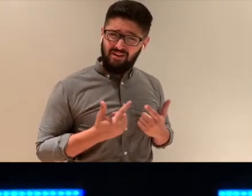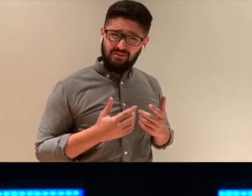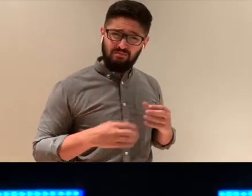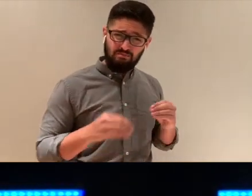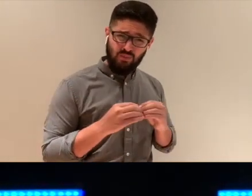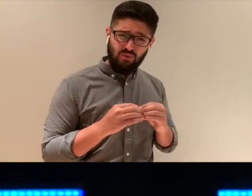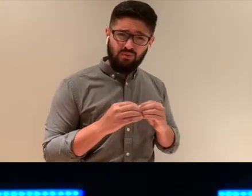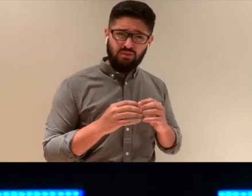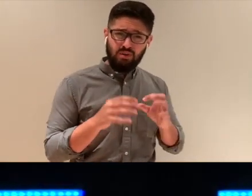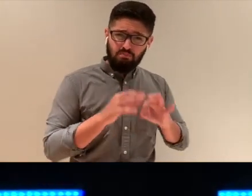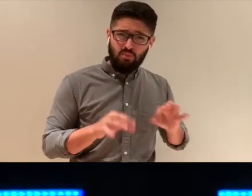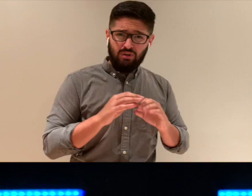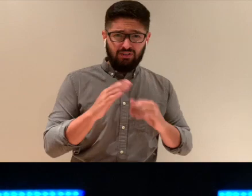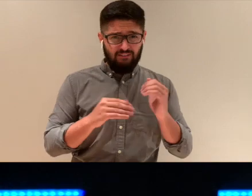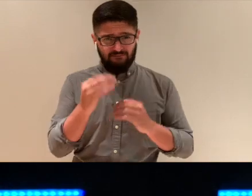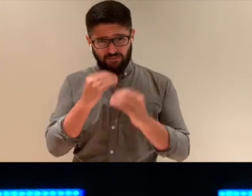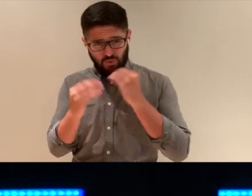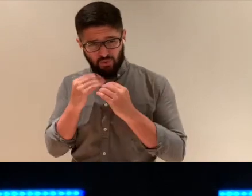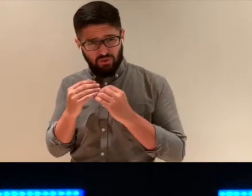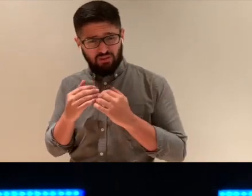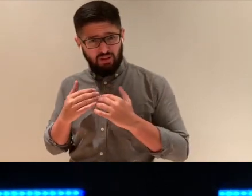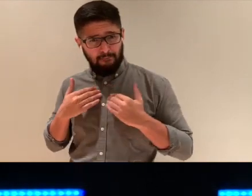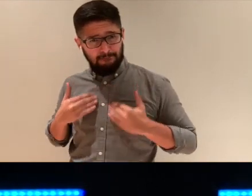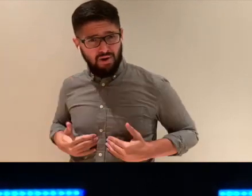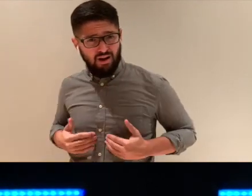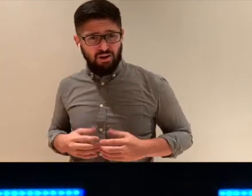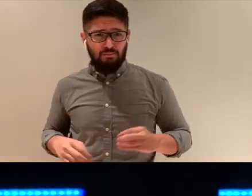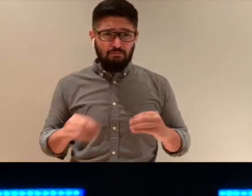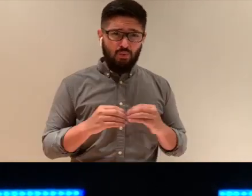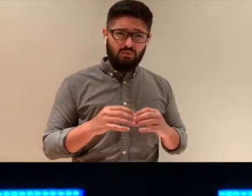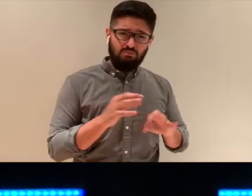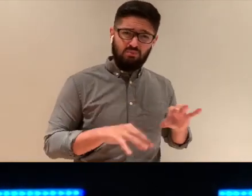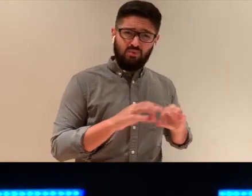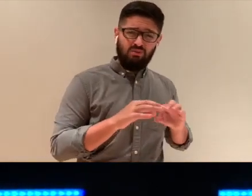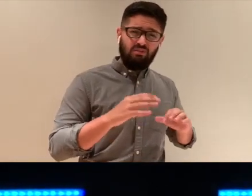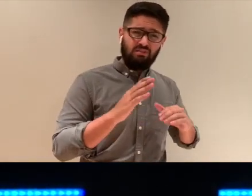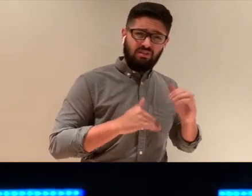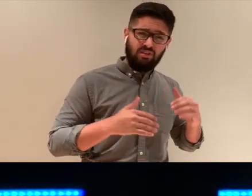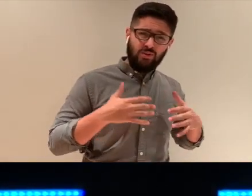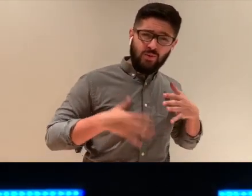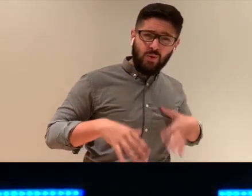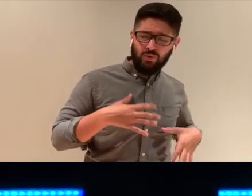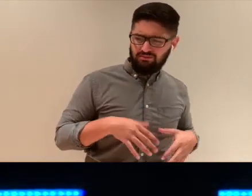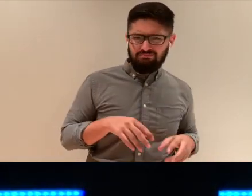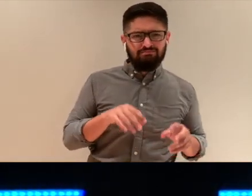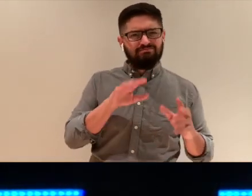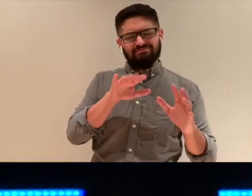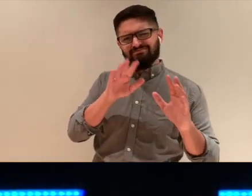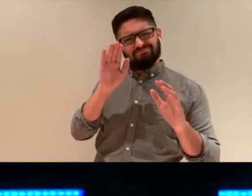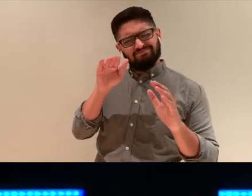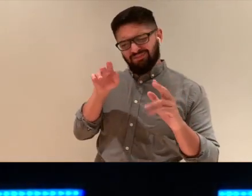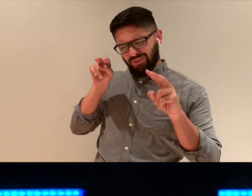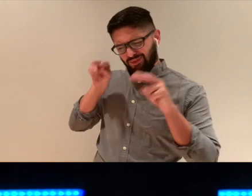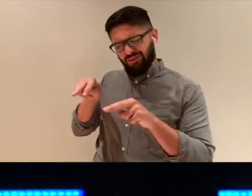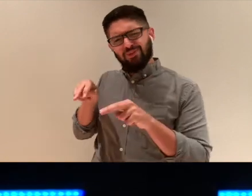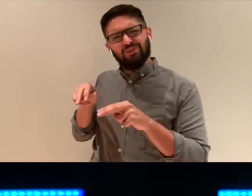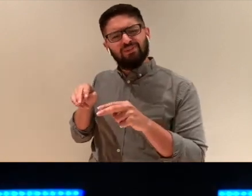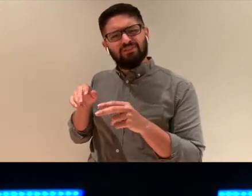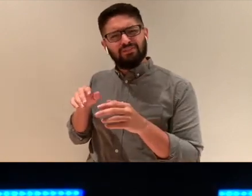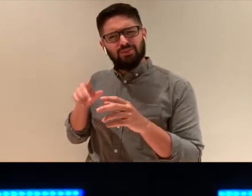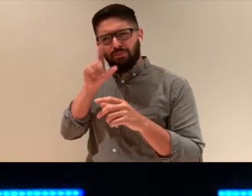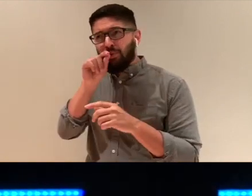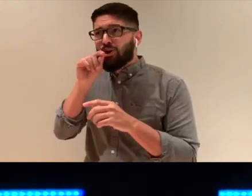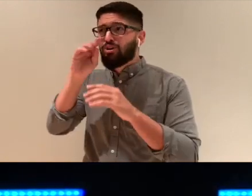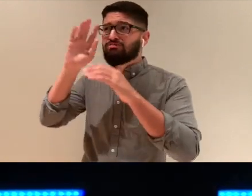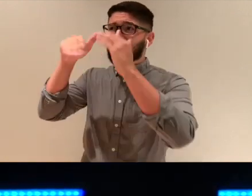life more than food, and the body more than clothing? Look at the birds in